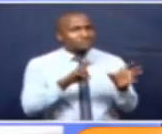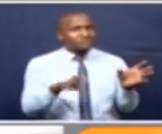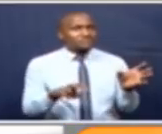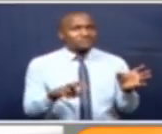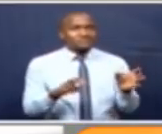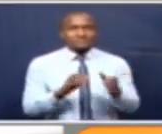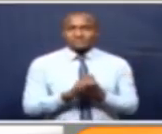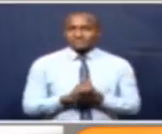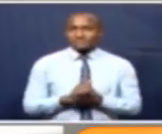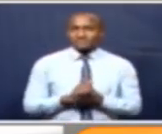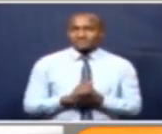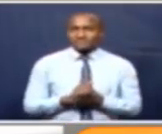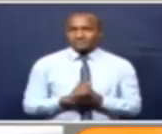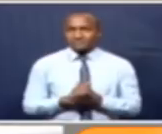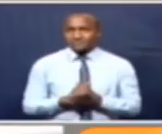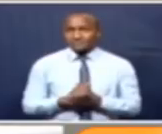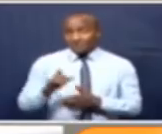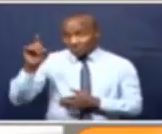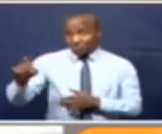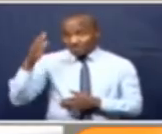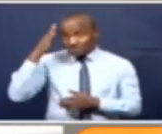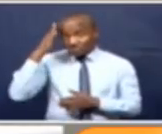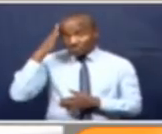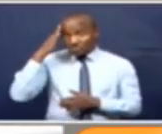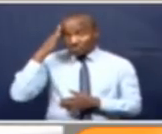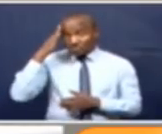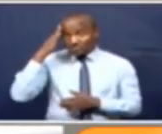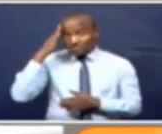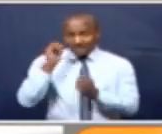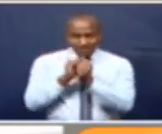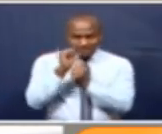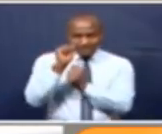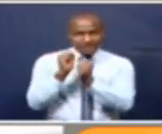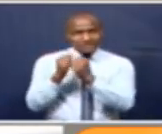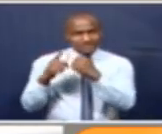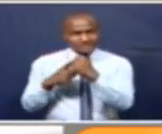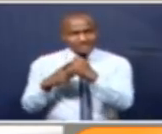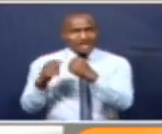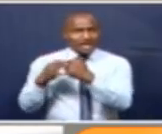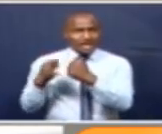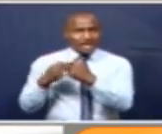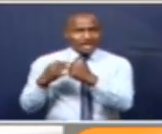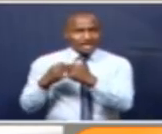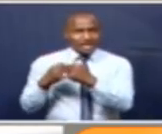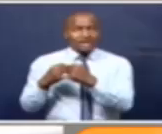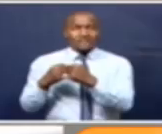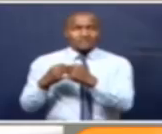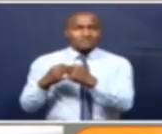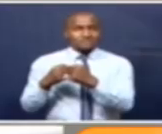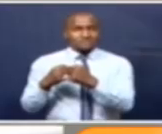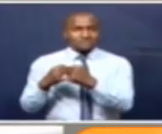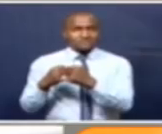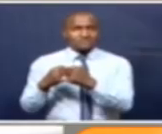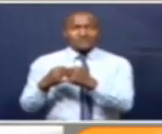You know, Jeff, you must be aware that around the 15th, 16th of August, I had been sent by